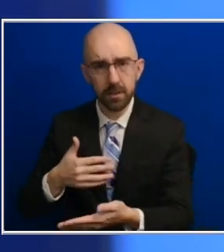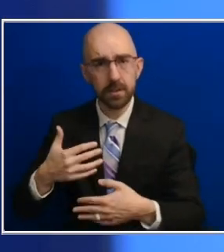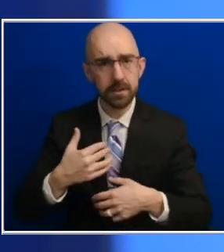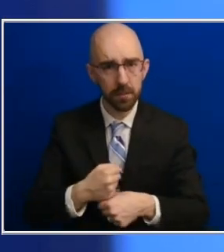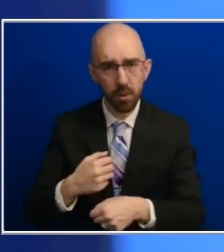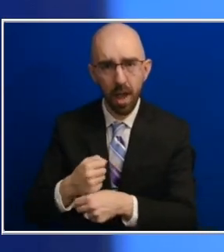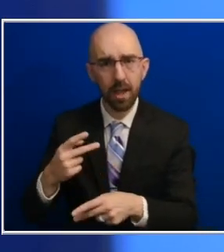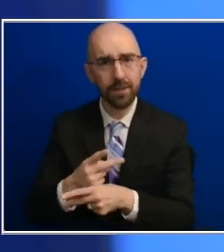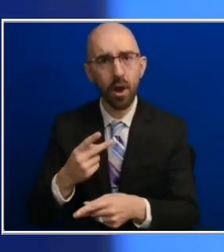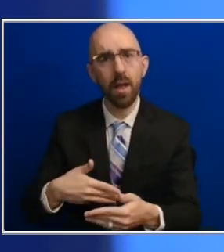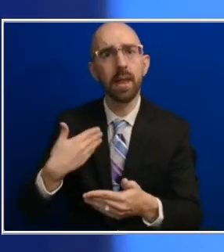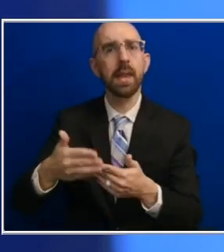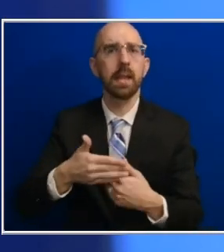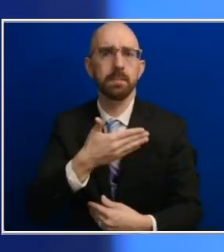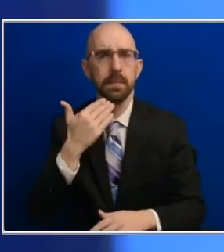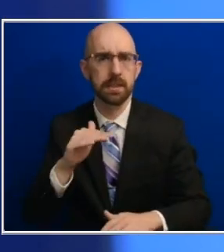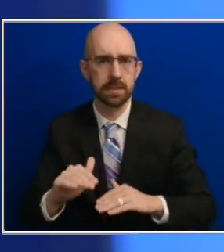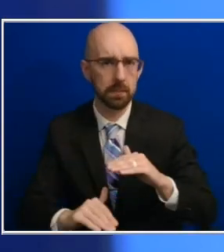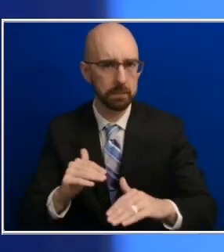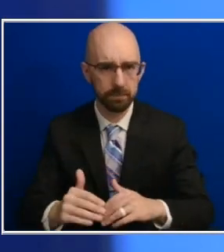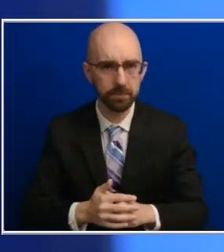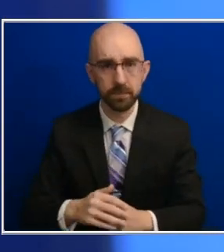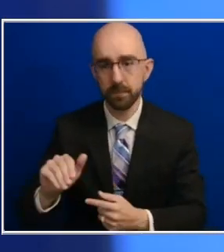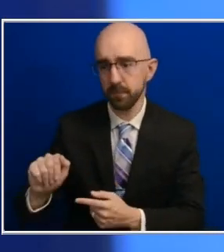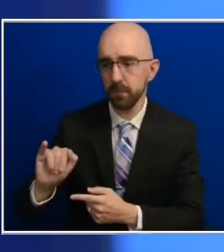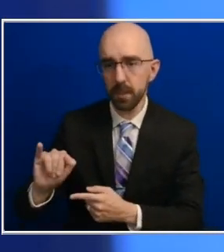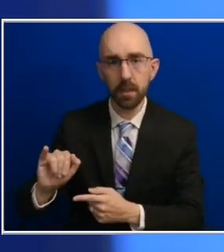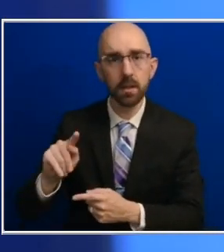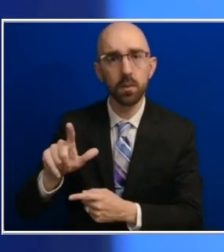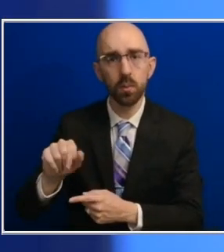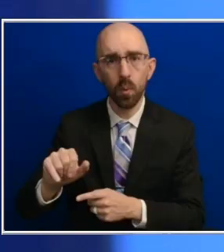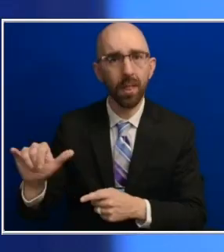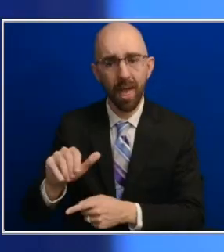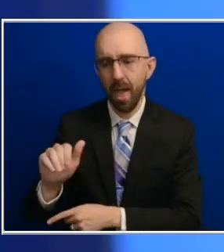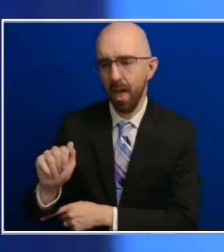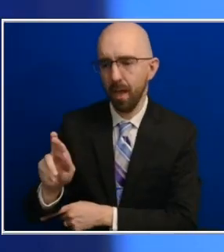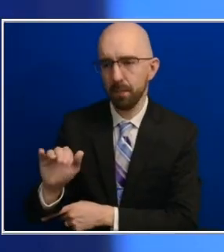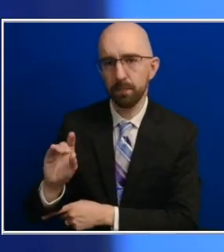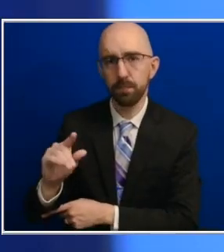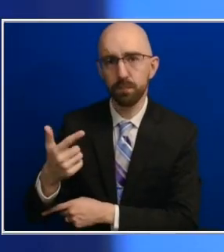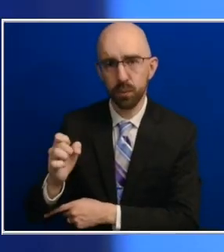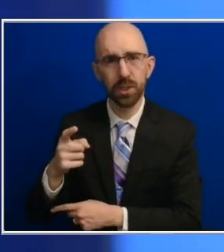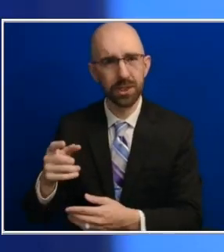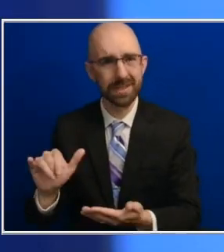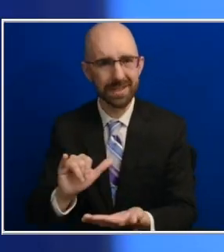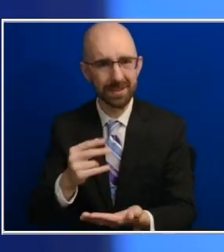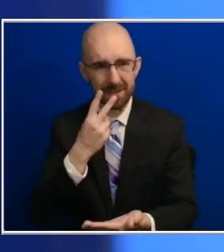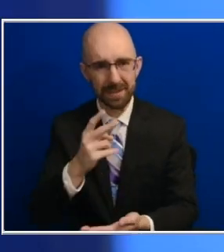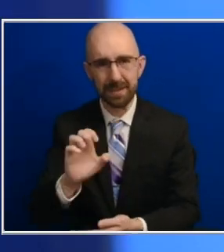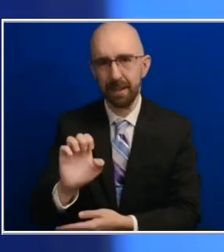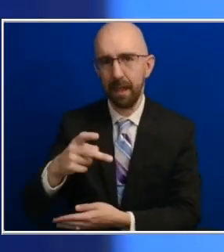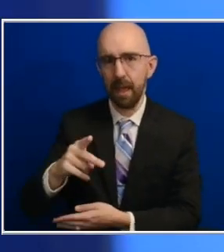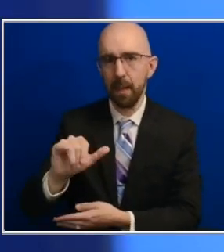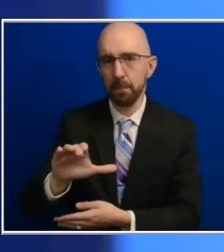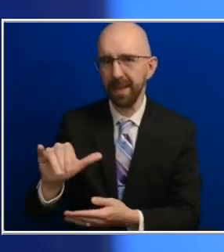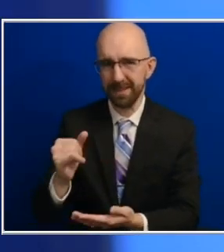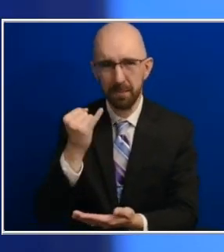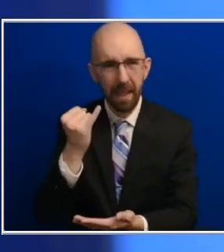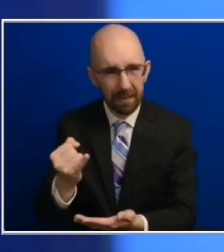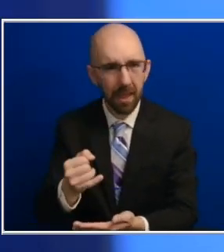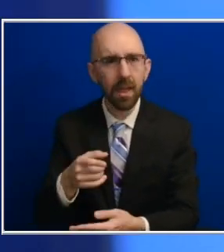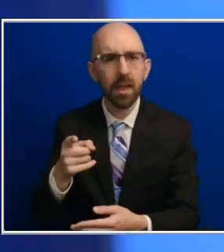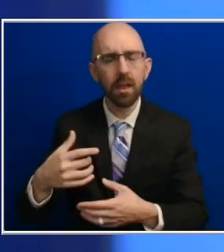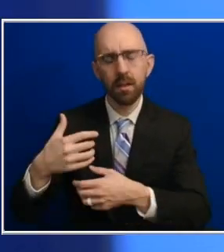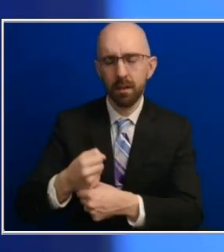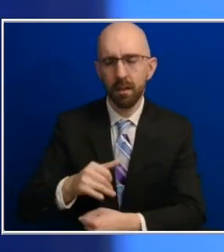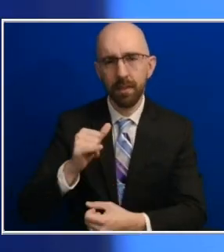steps are. Artificial intelligence and tools like a Bridge or similar, like you've seen in Epic, allow us to consolidate that information quickly and